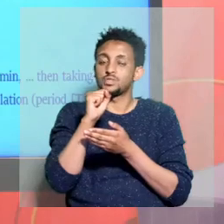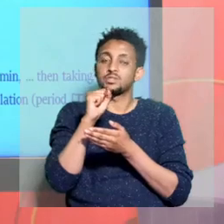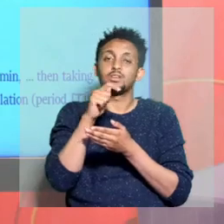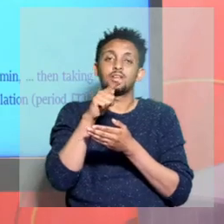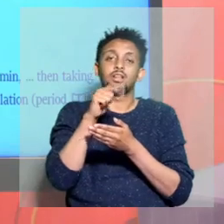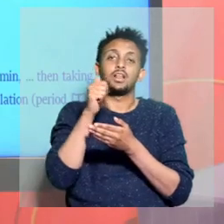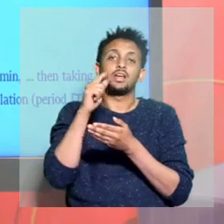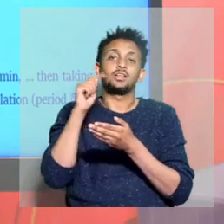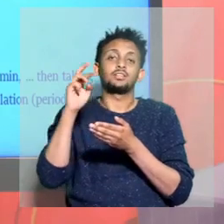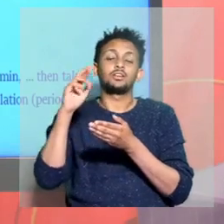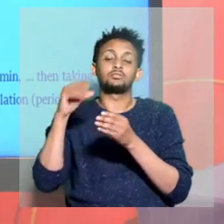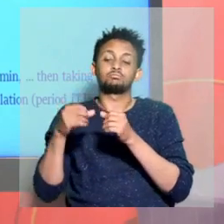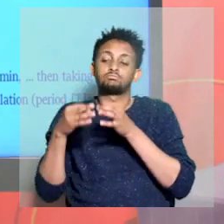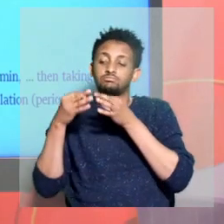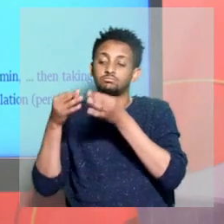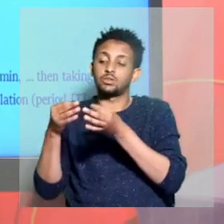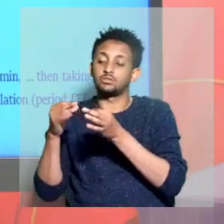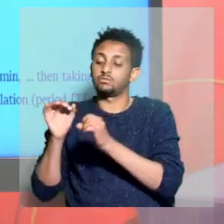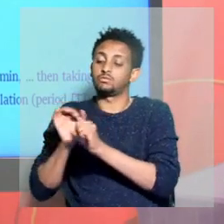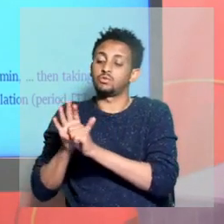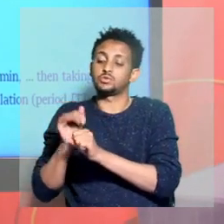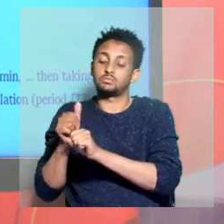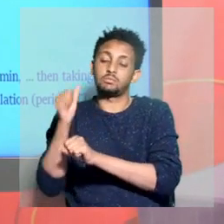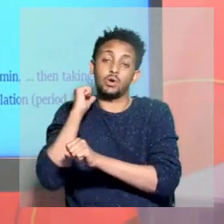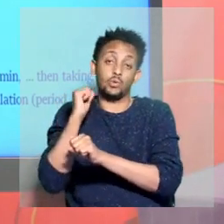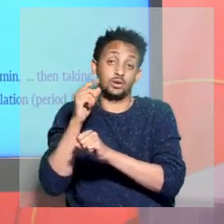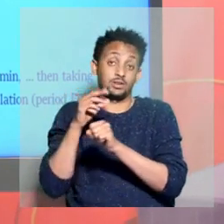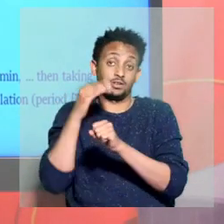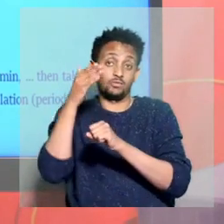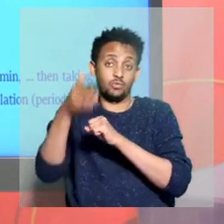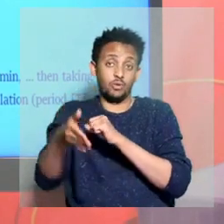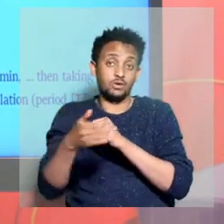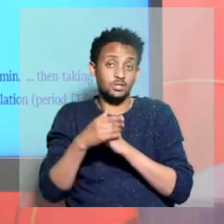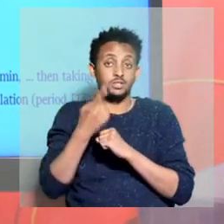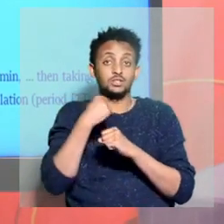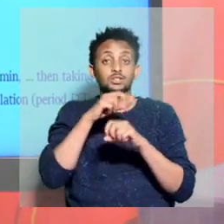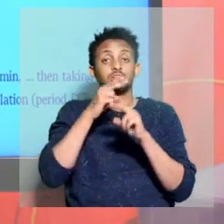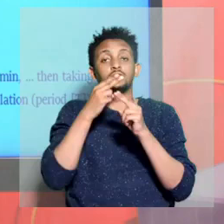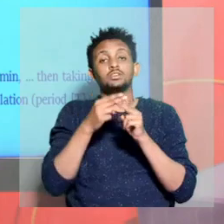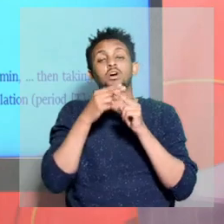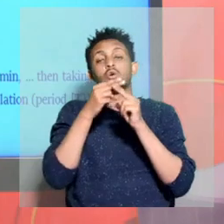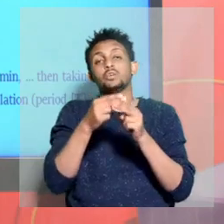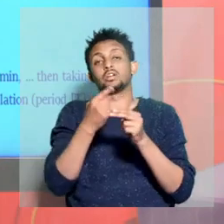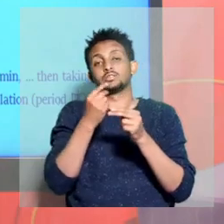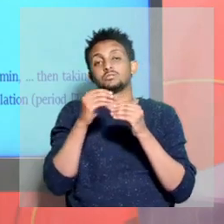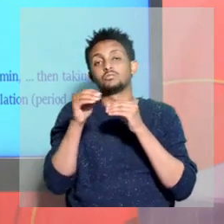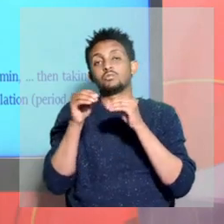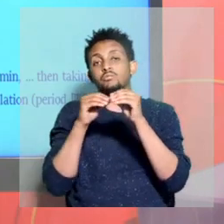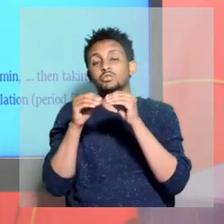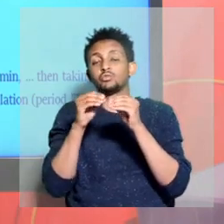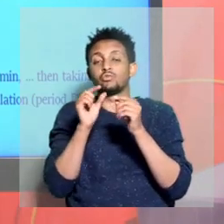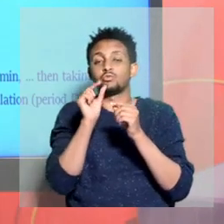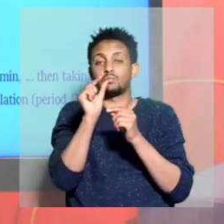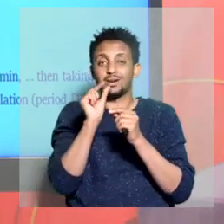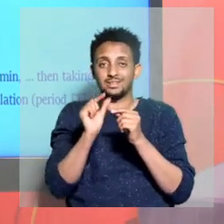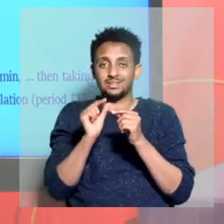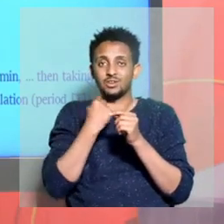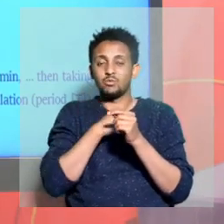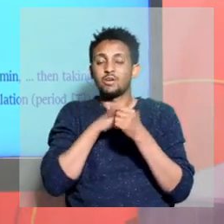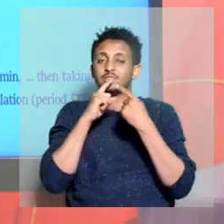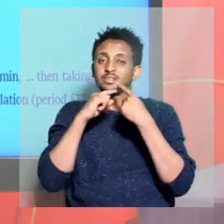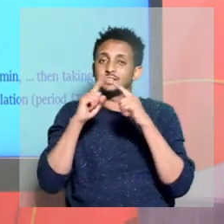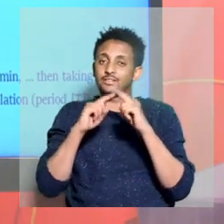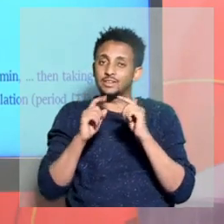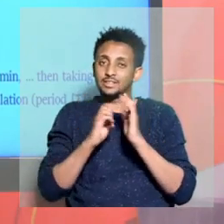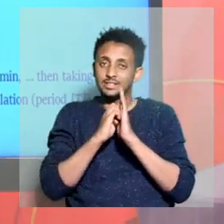is moving towards and forwards, backward and forward, so that it is known to be a to and fro movement of particles. We have